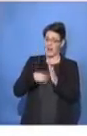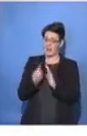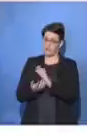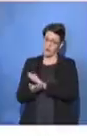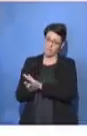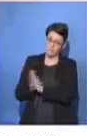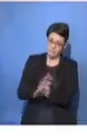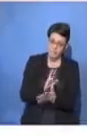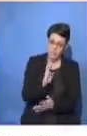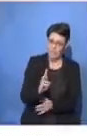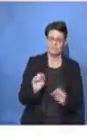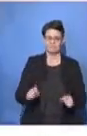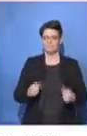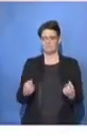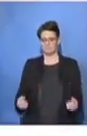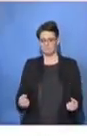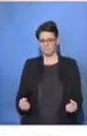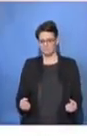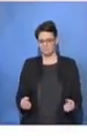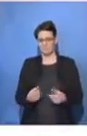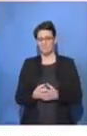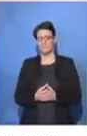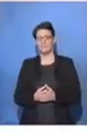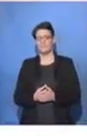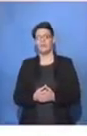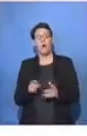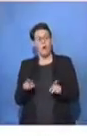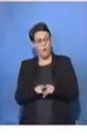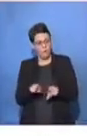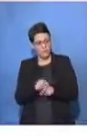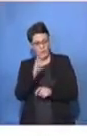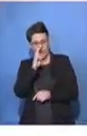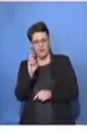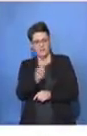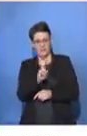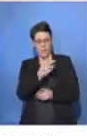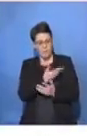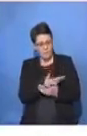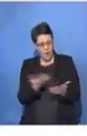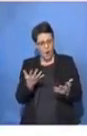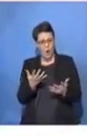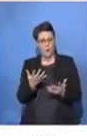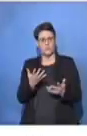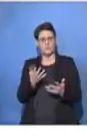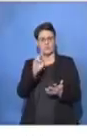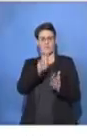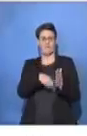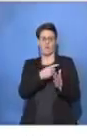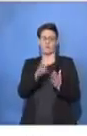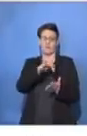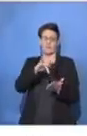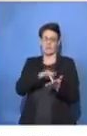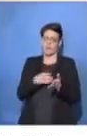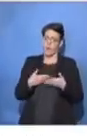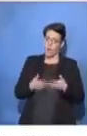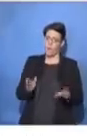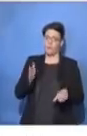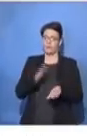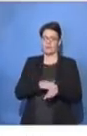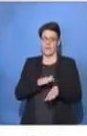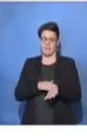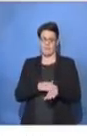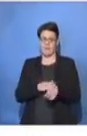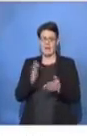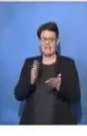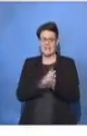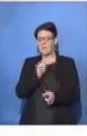elections. We also observed that most polling stations opened on time, except for a few